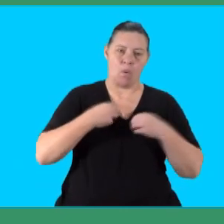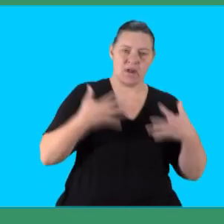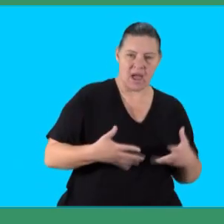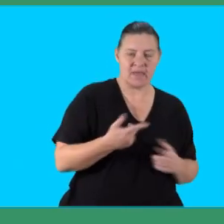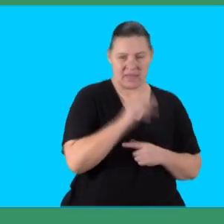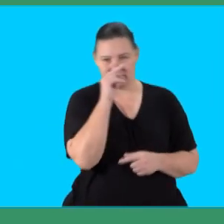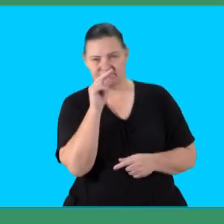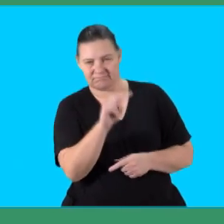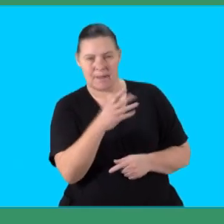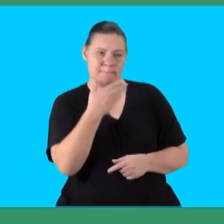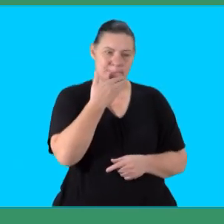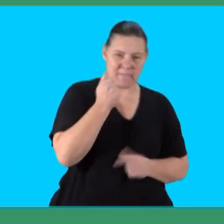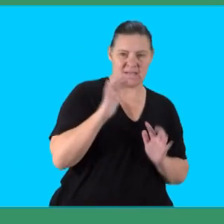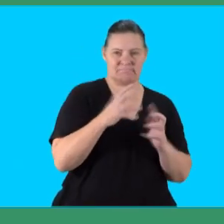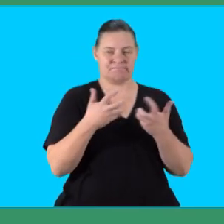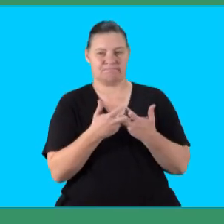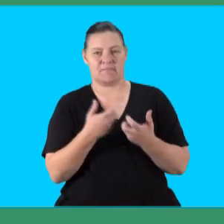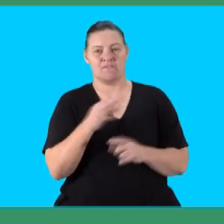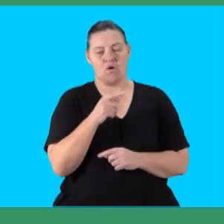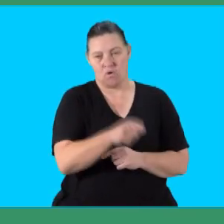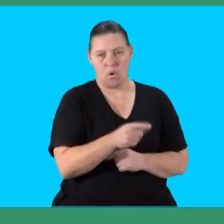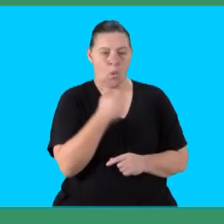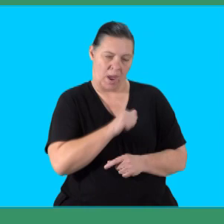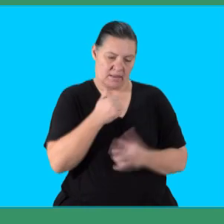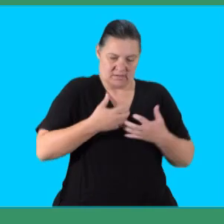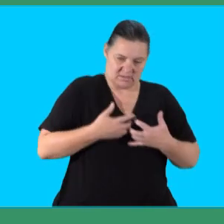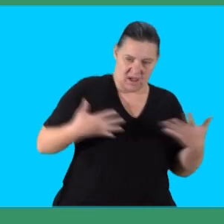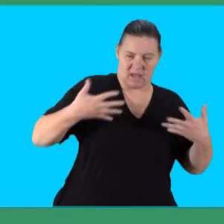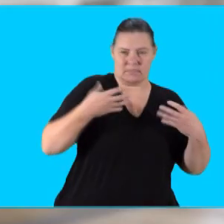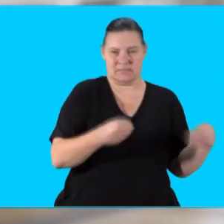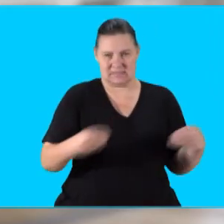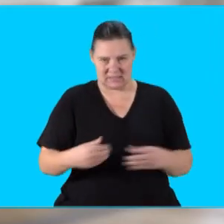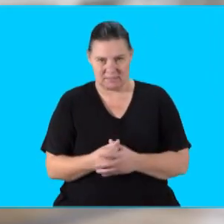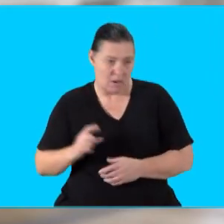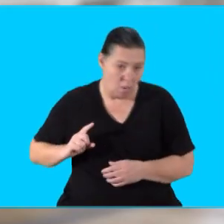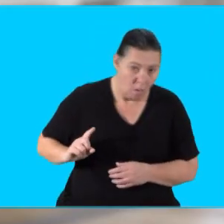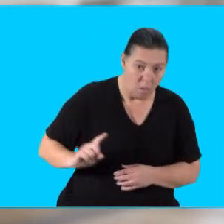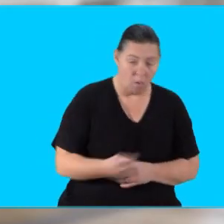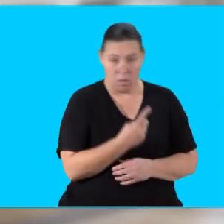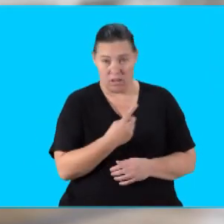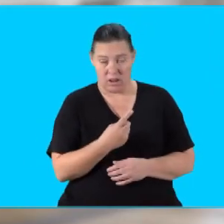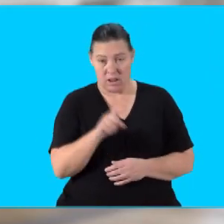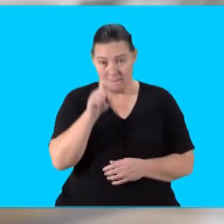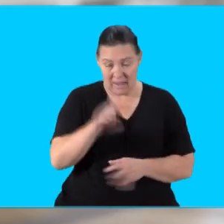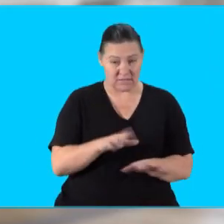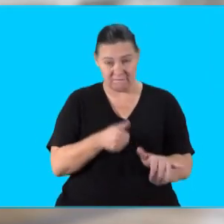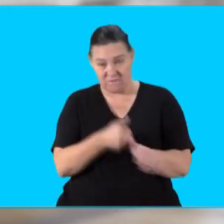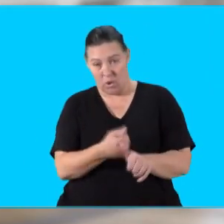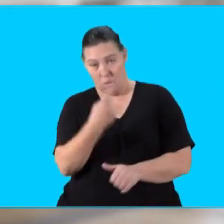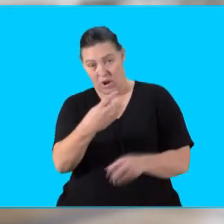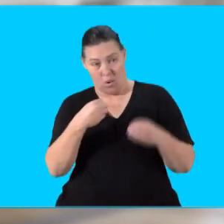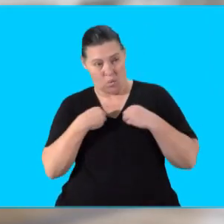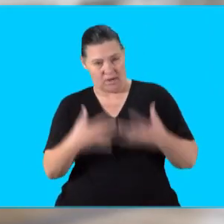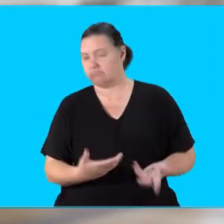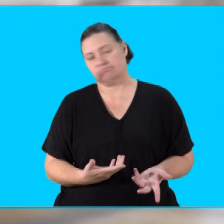they see it's best or suitable for them when they want to start their business. Not to say all of them there have to follow one form of